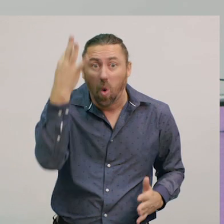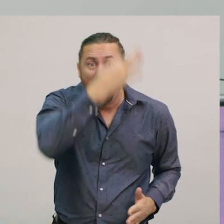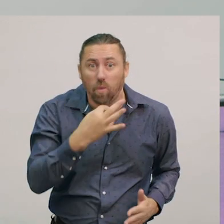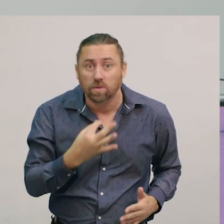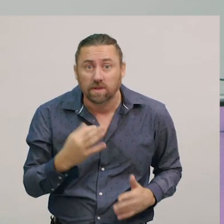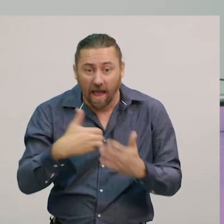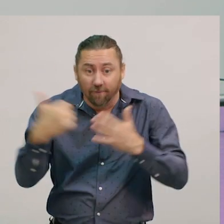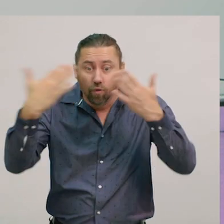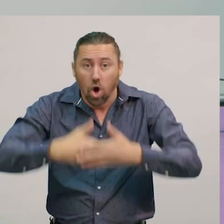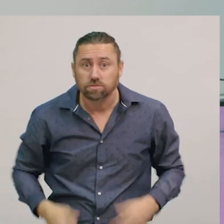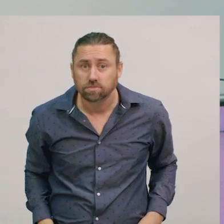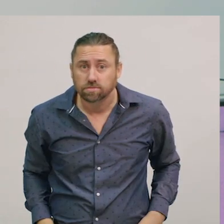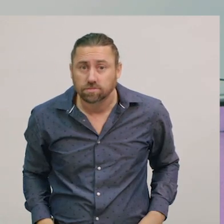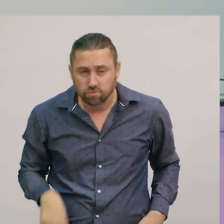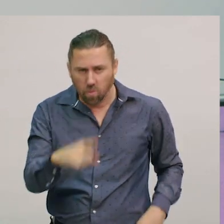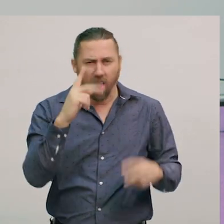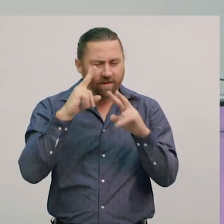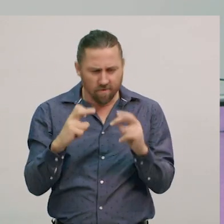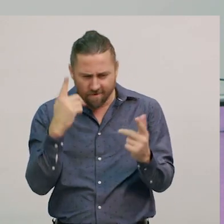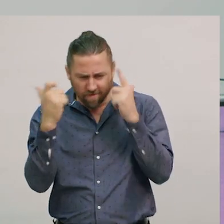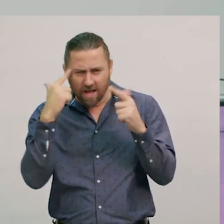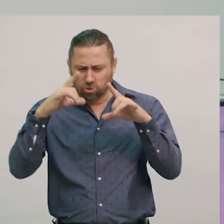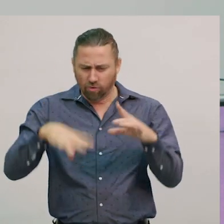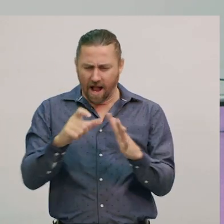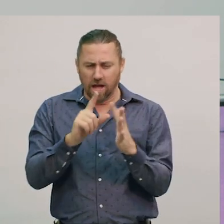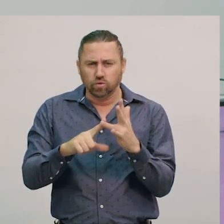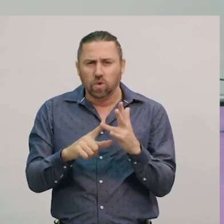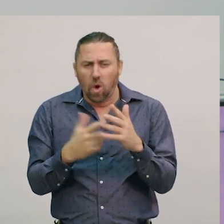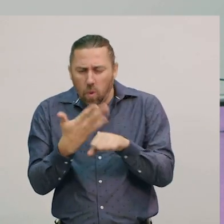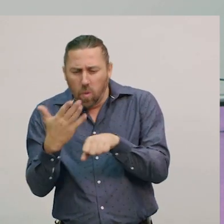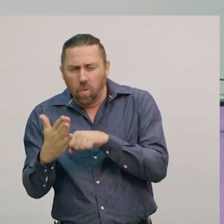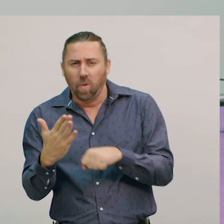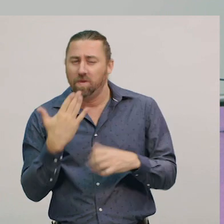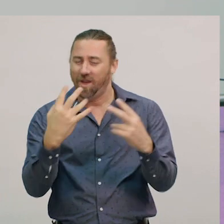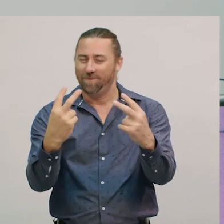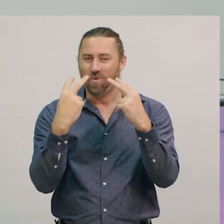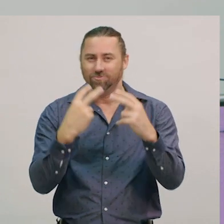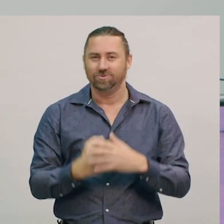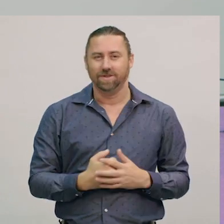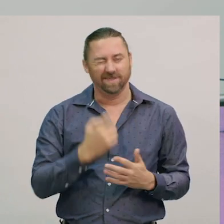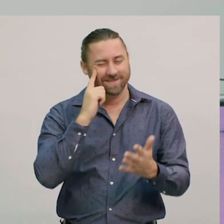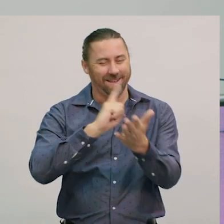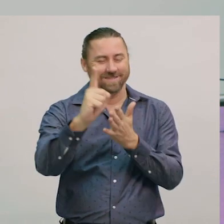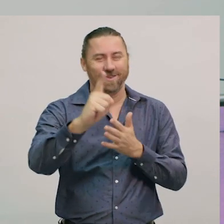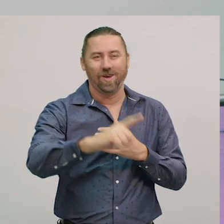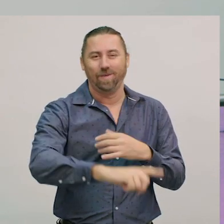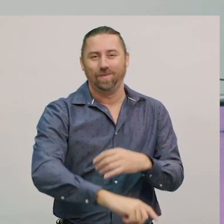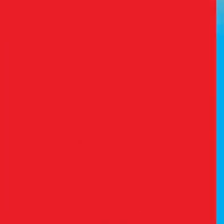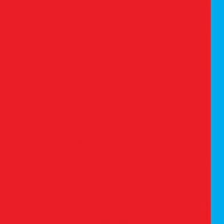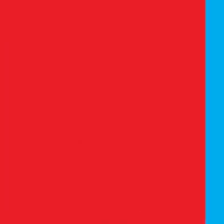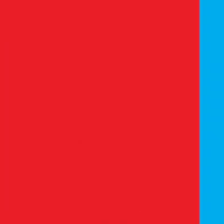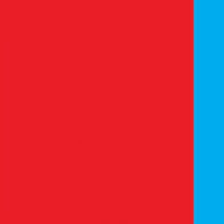And you could research other inventions by Australians. Thanks for watching and see you next